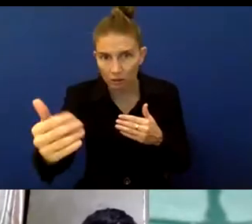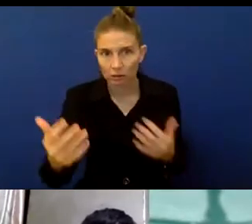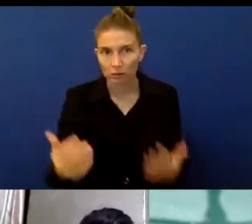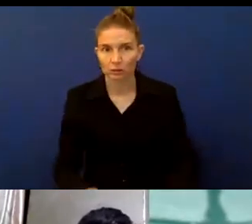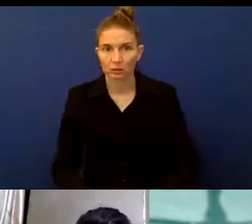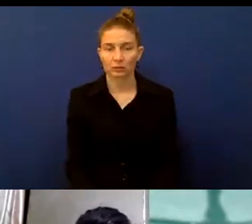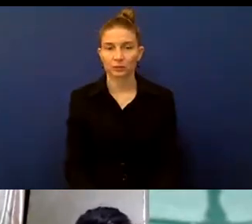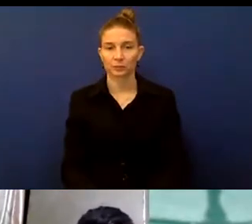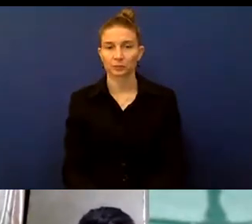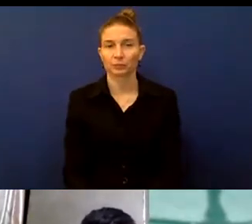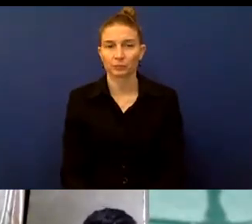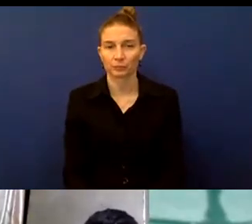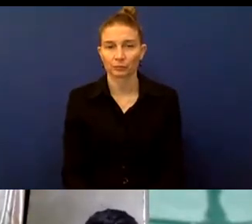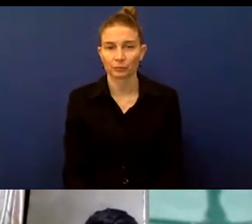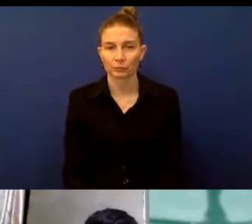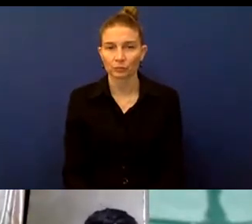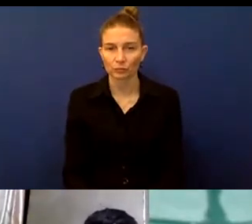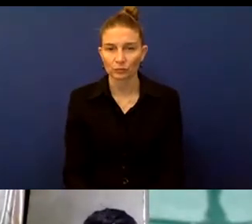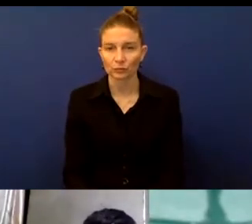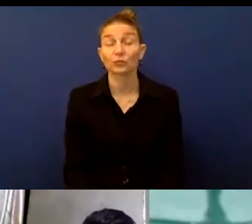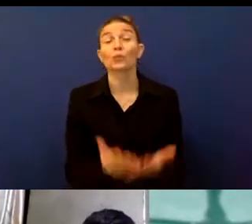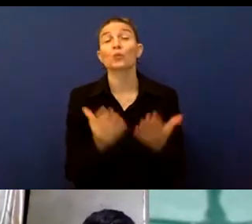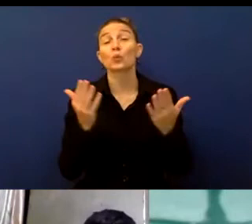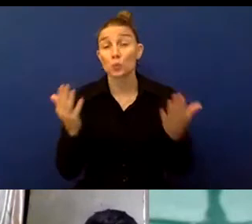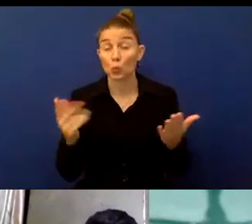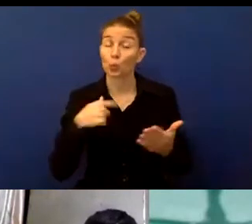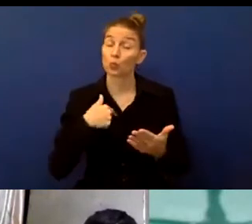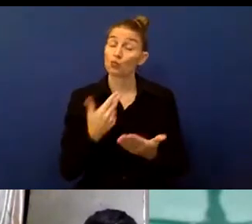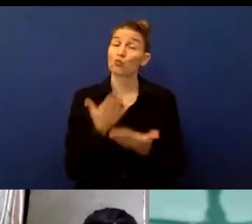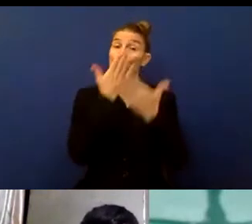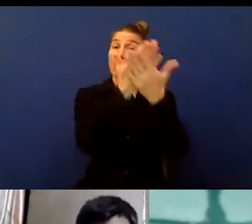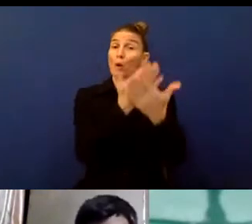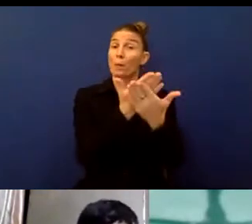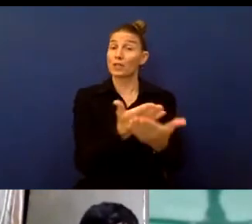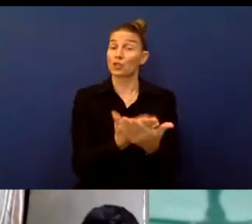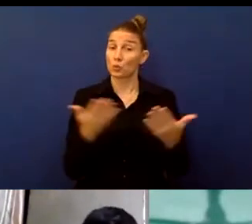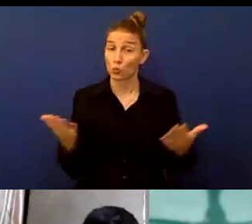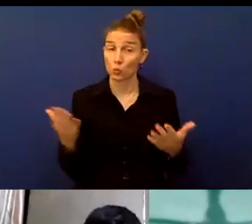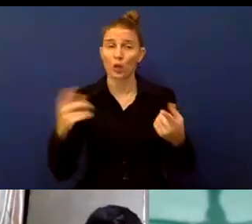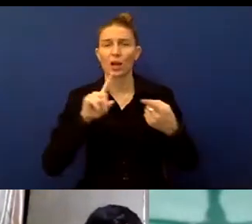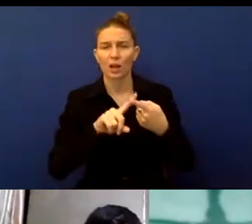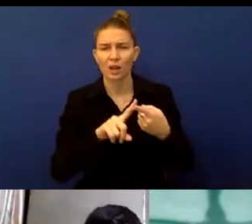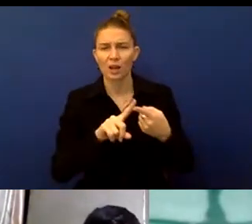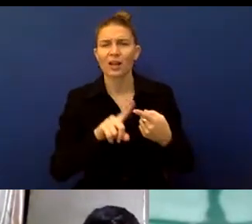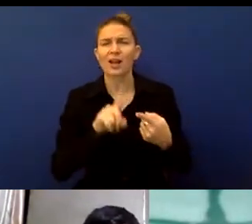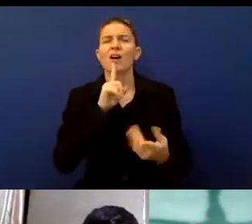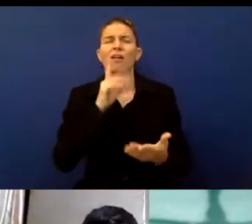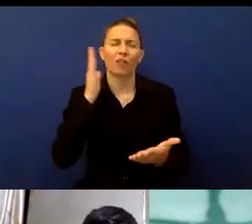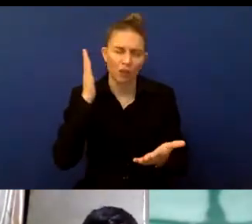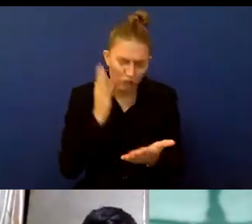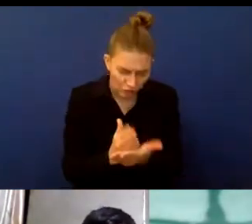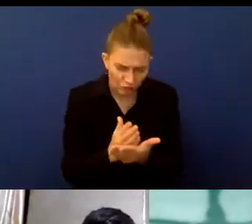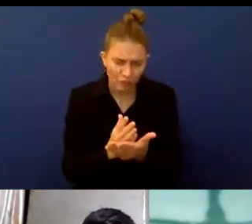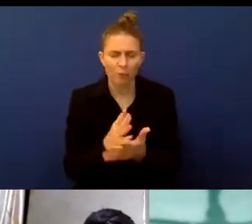few recommendations, having realized that inclusive and meaningful access to internet is the key to